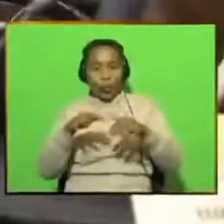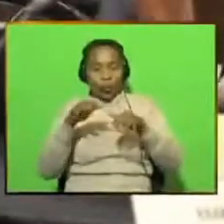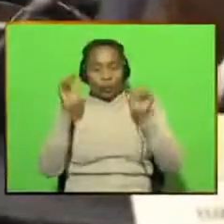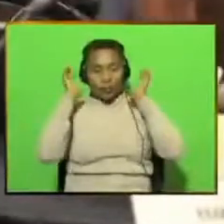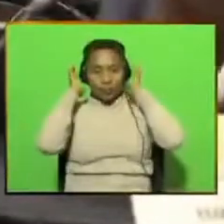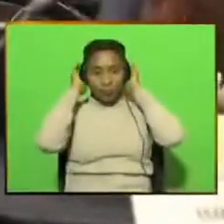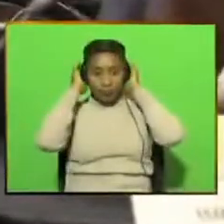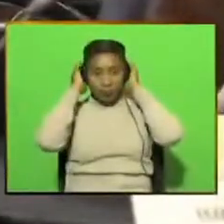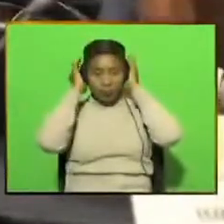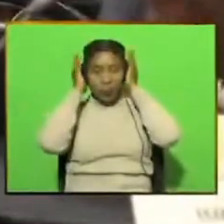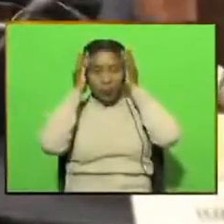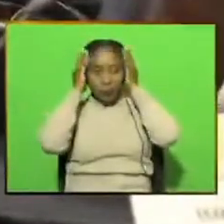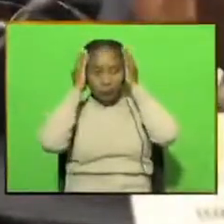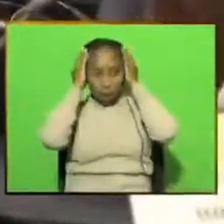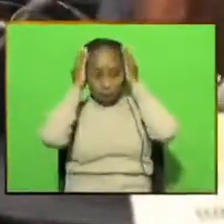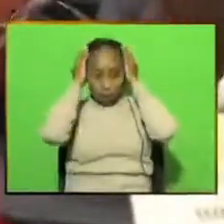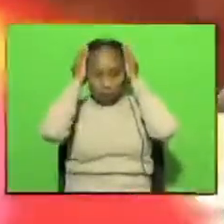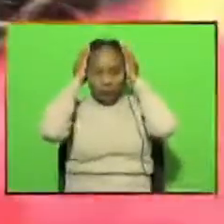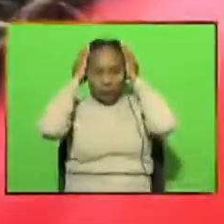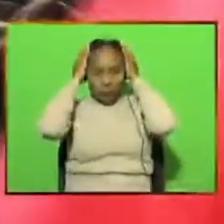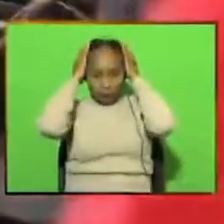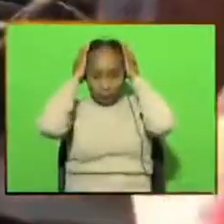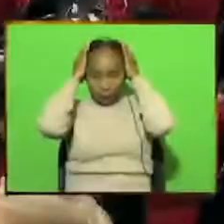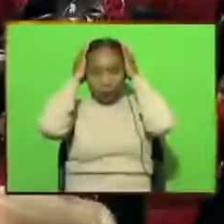Thank you.